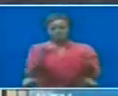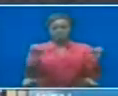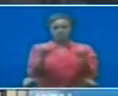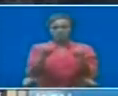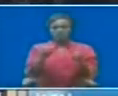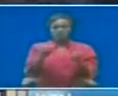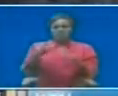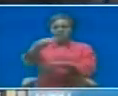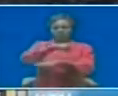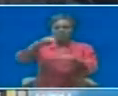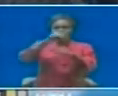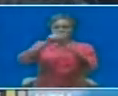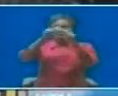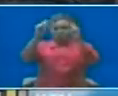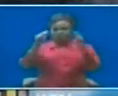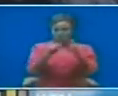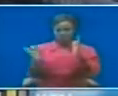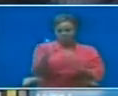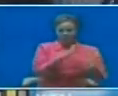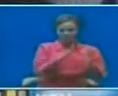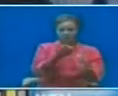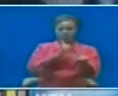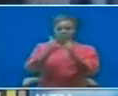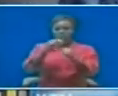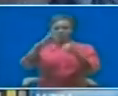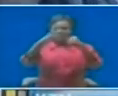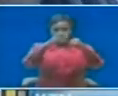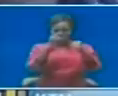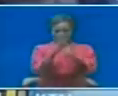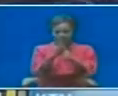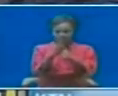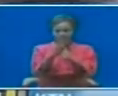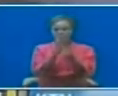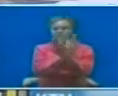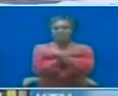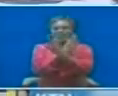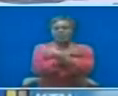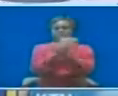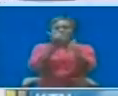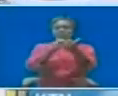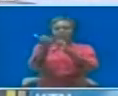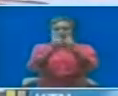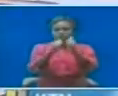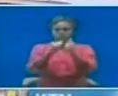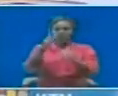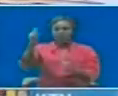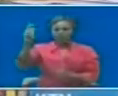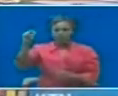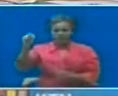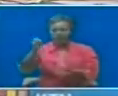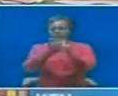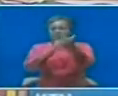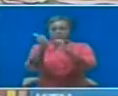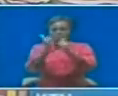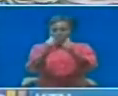Harambee Stars is scheduled to play Morocco on October the 13th in a friendly match. Victor Ogale, KTN